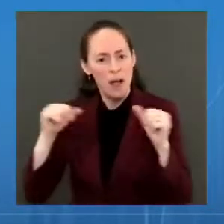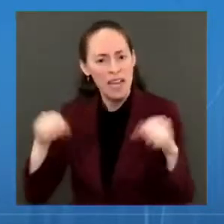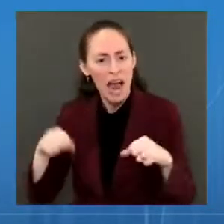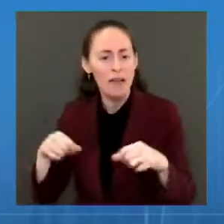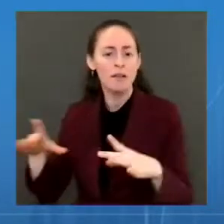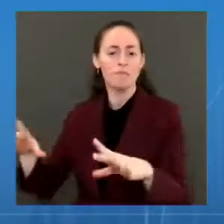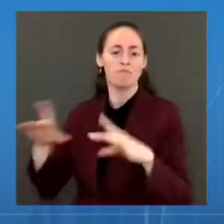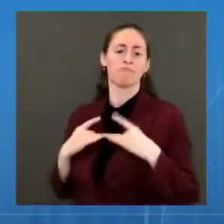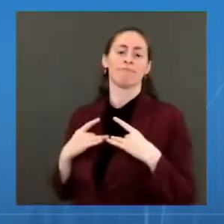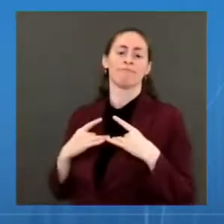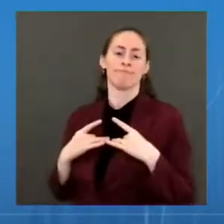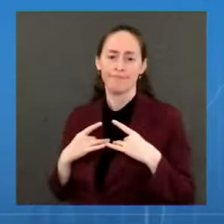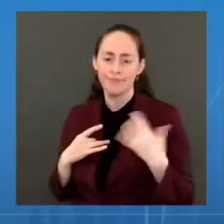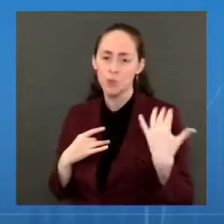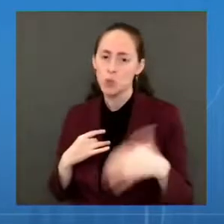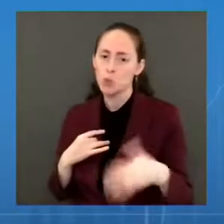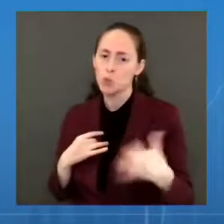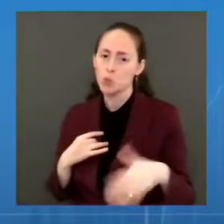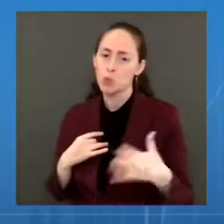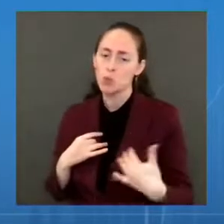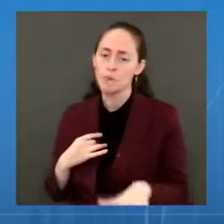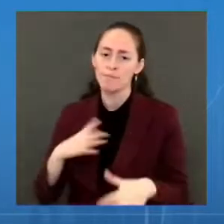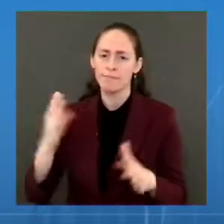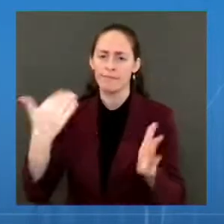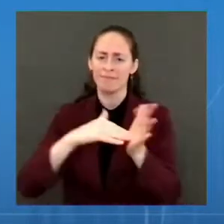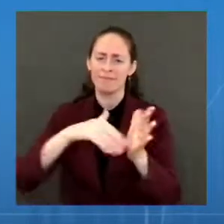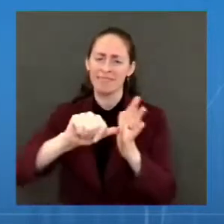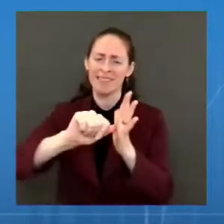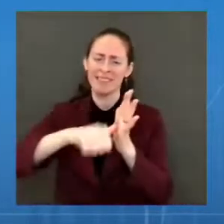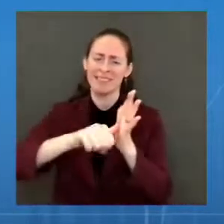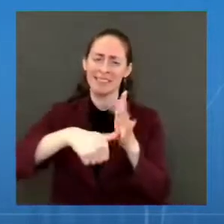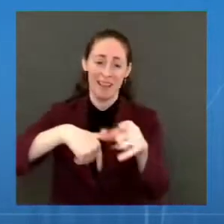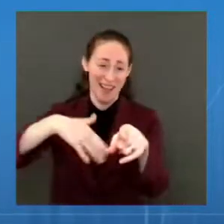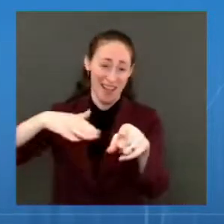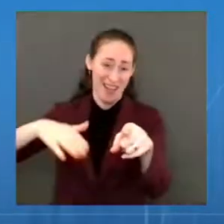to drive this pandemic, hospitalizations, and deaths.